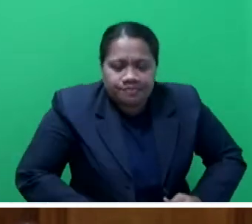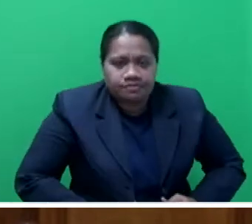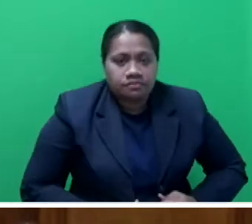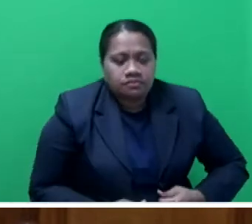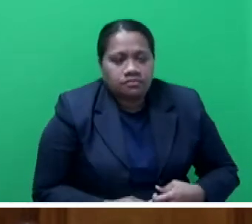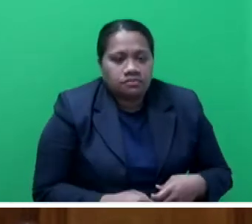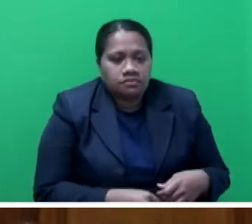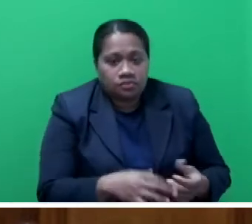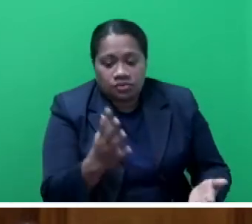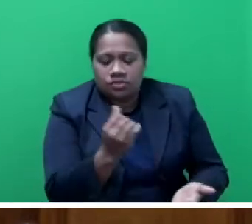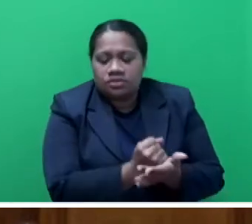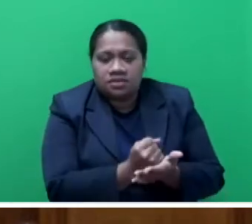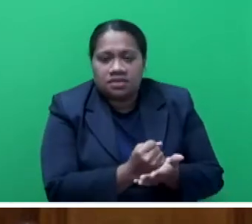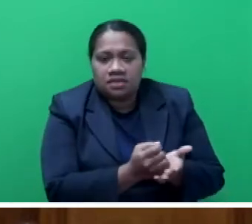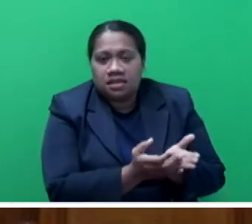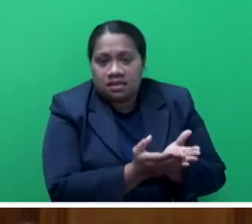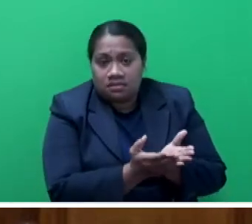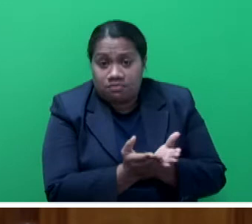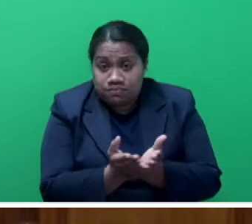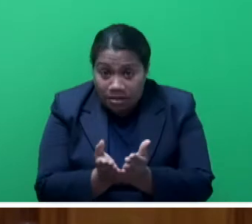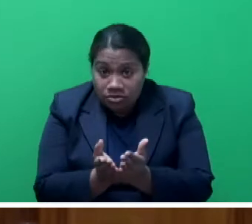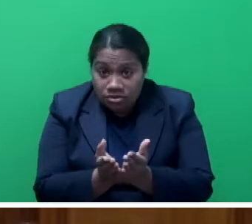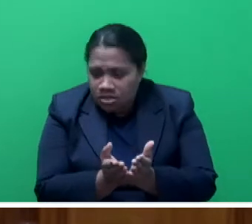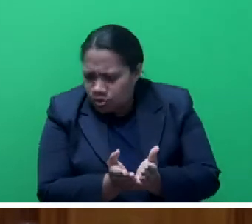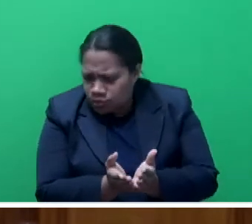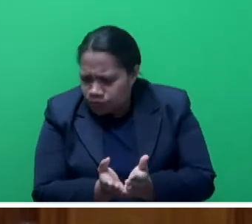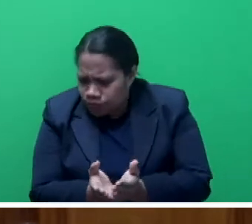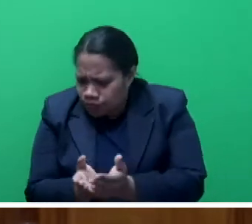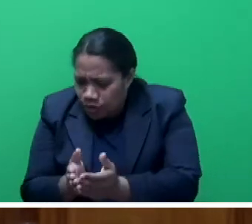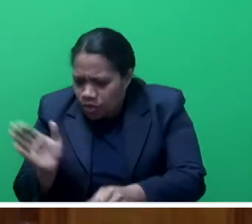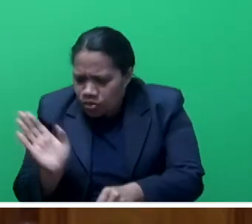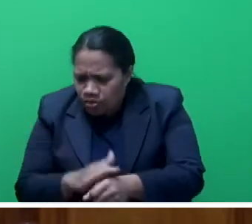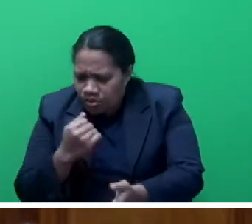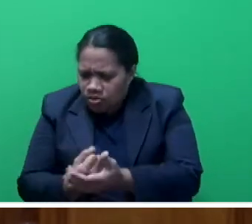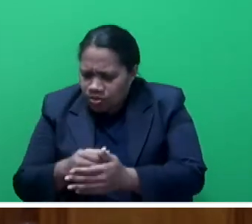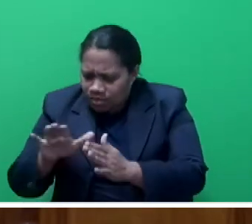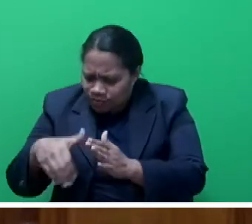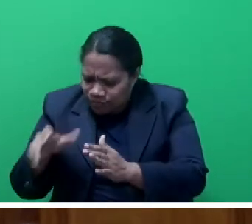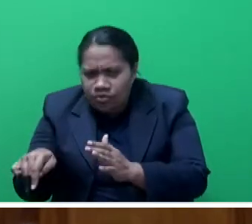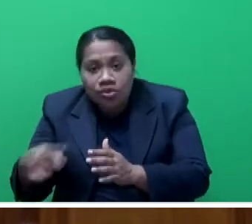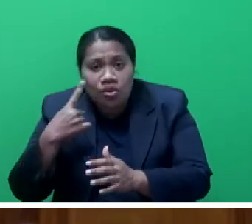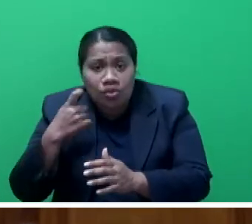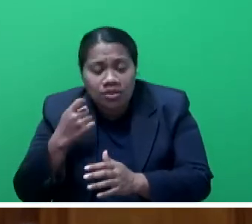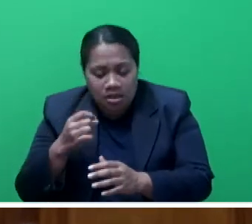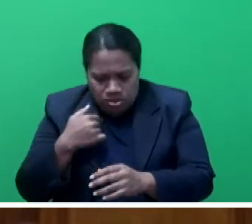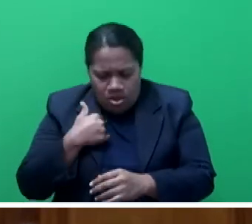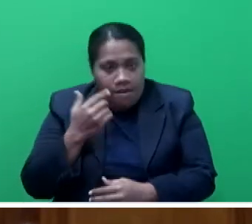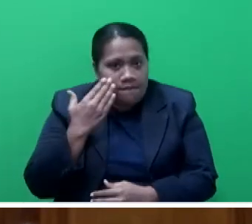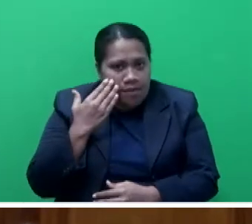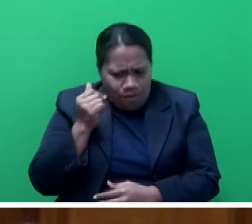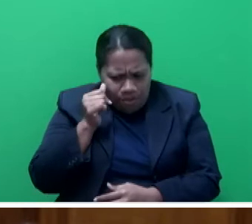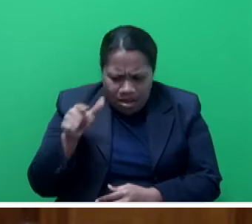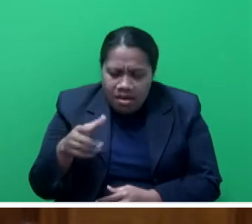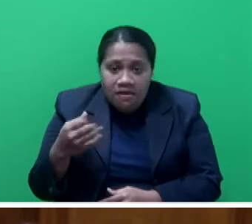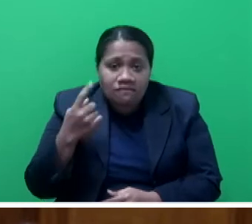could not be reachable by roads, to make sure that they could cart water to some of these areas. And I'm aware that there was also